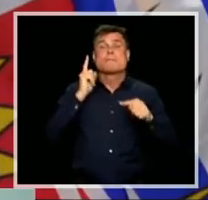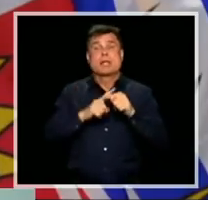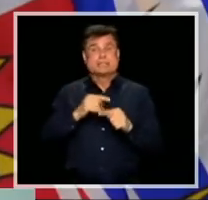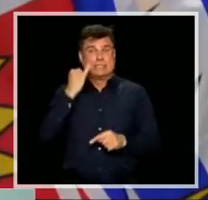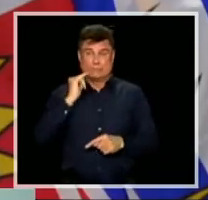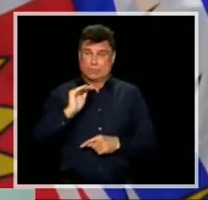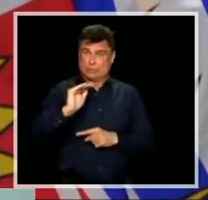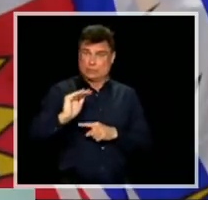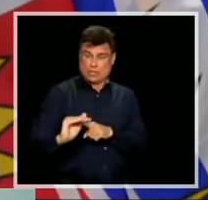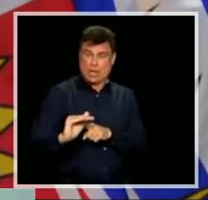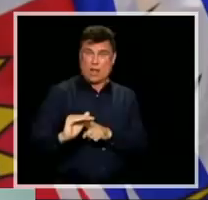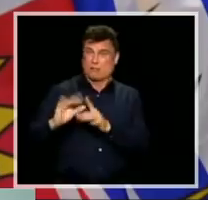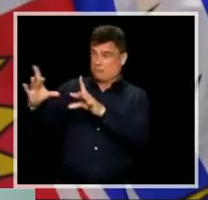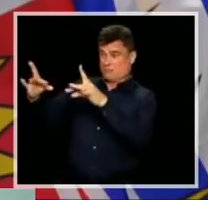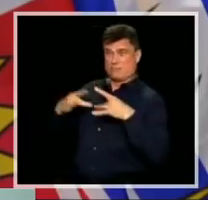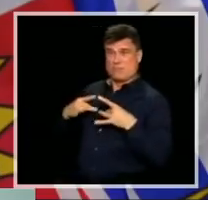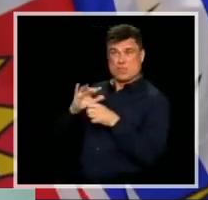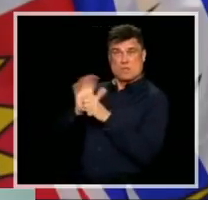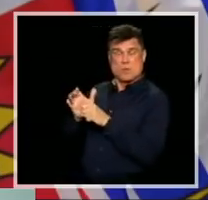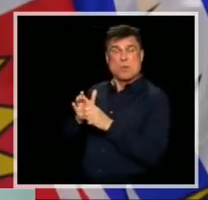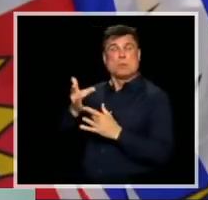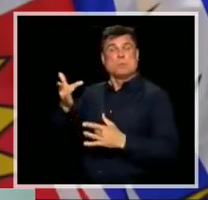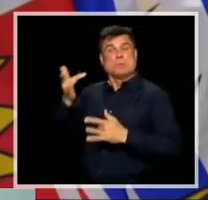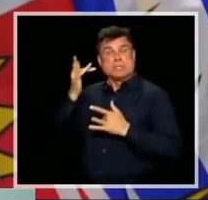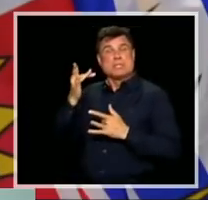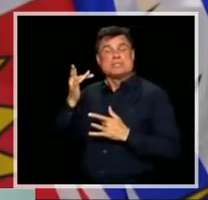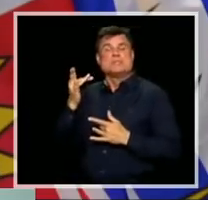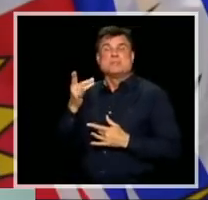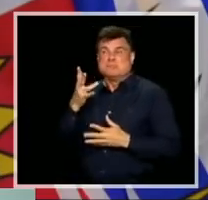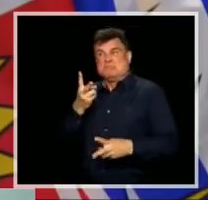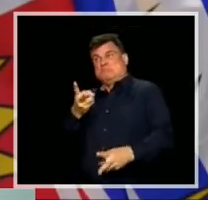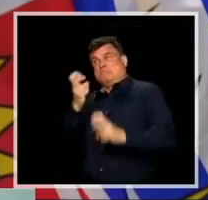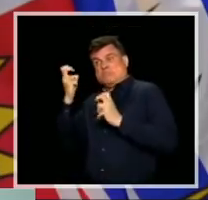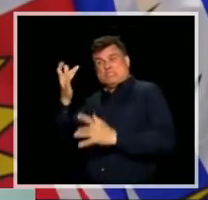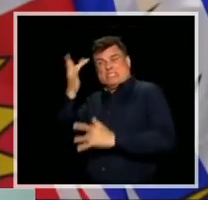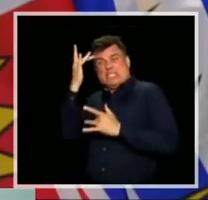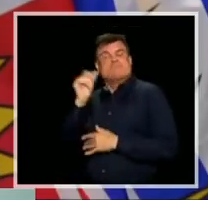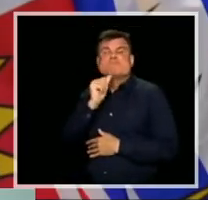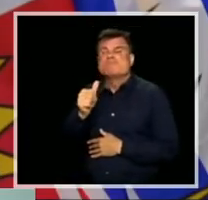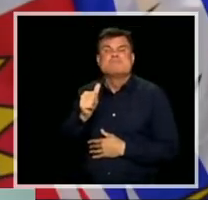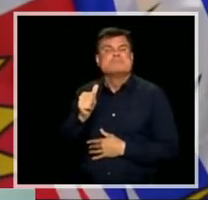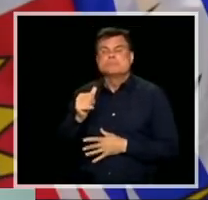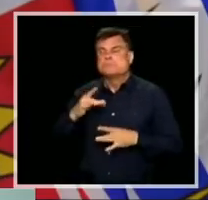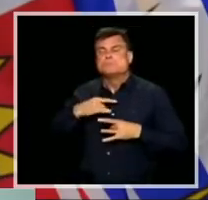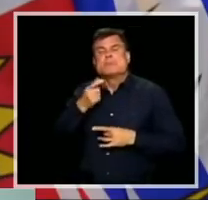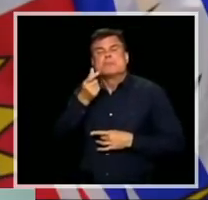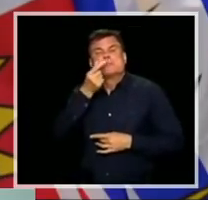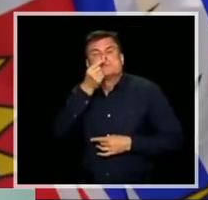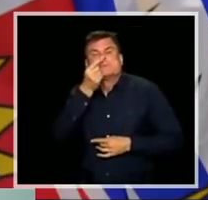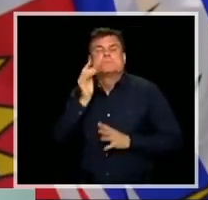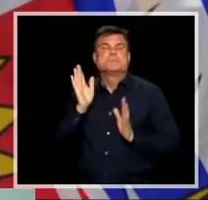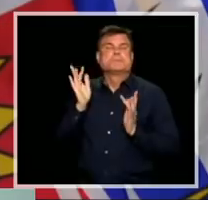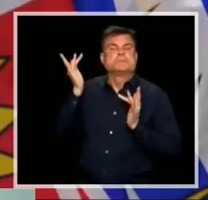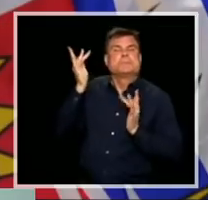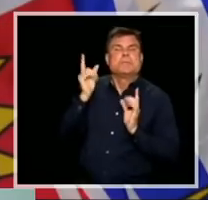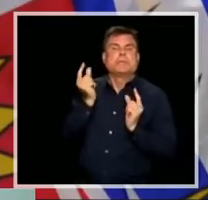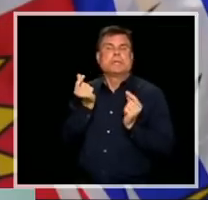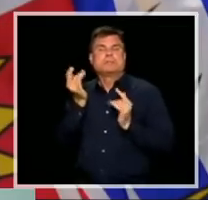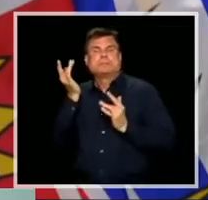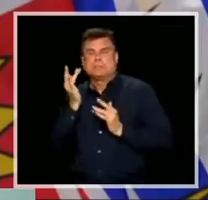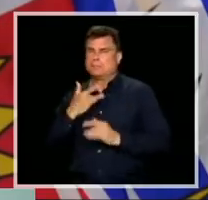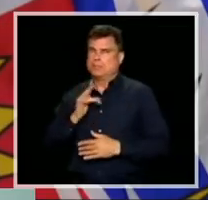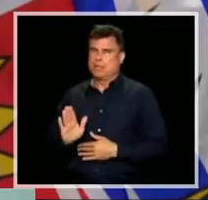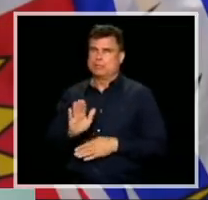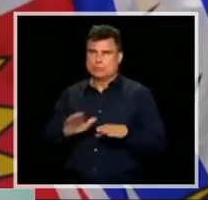cases in our communities once we started our restart program. And if we had seen an